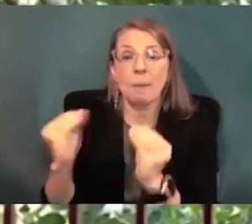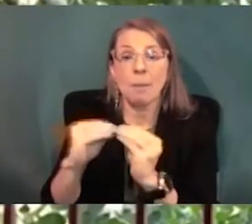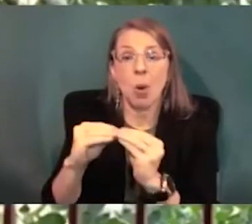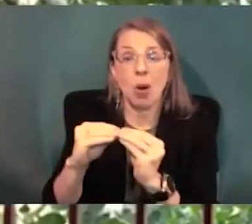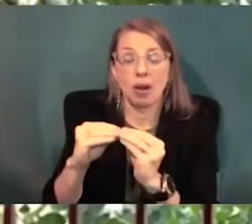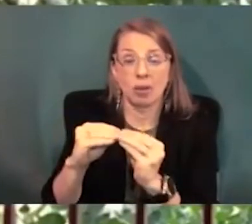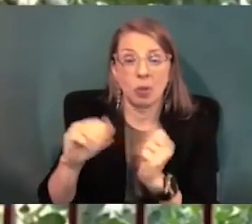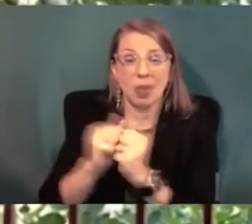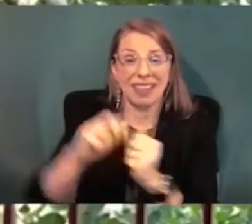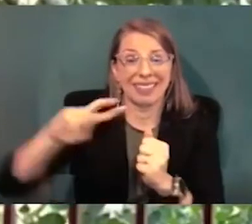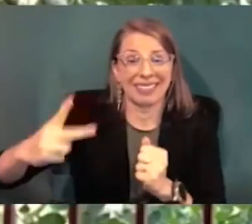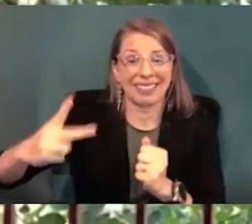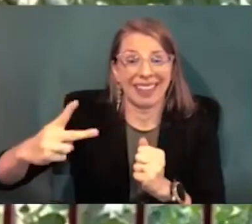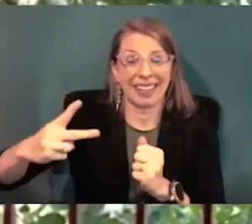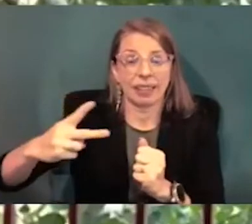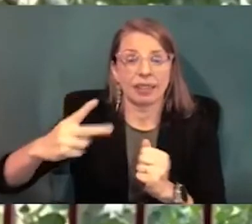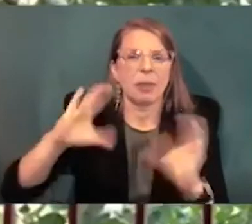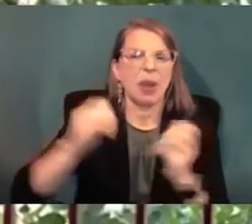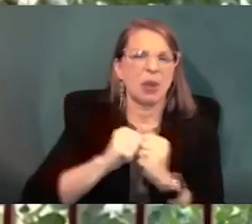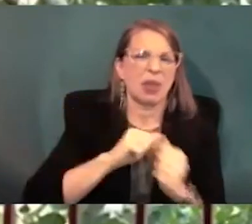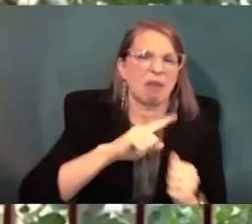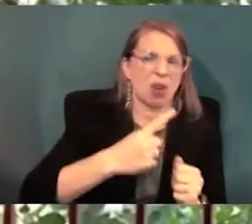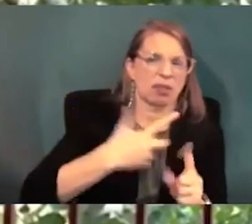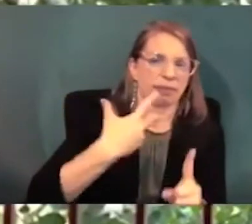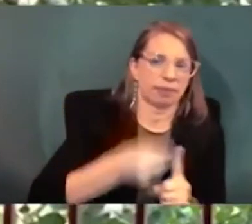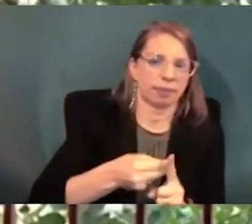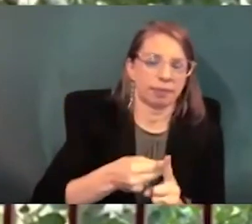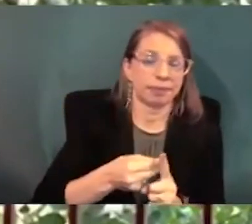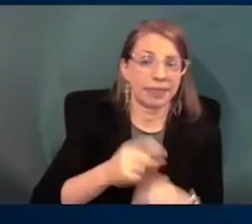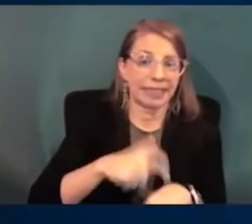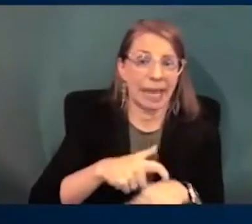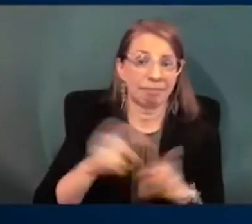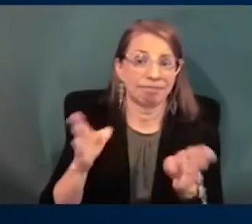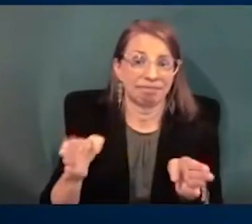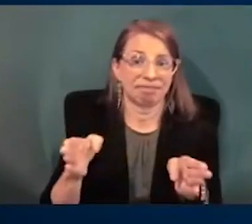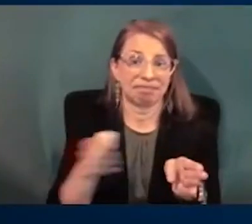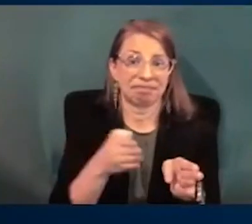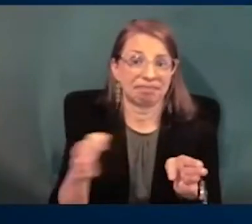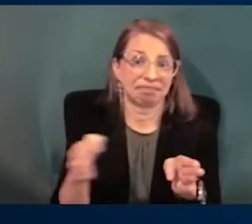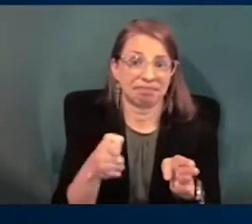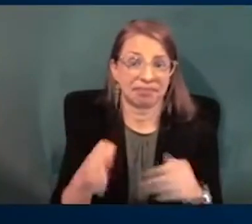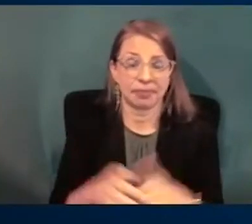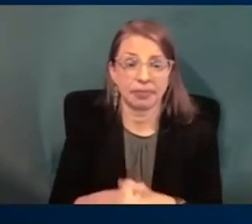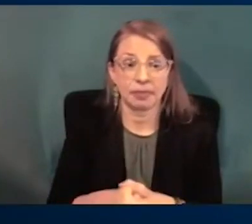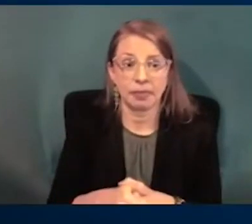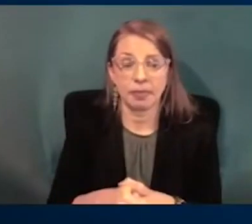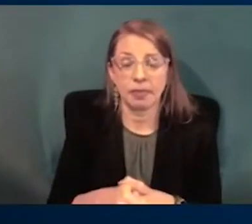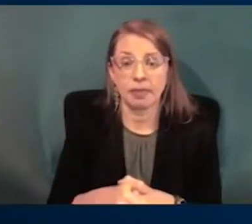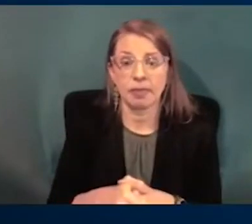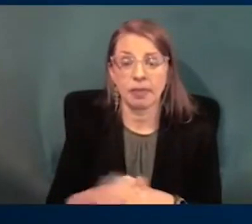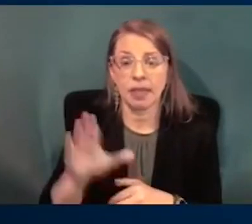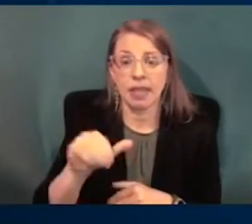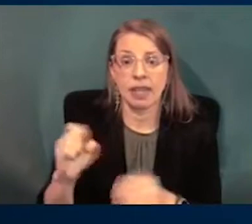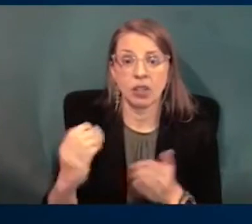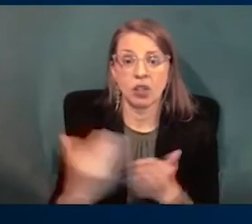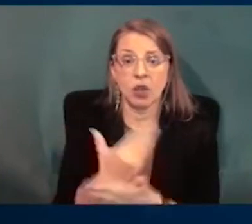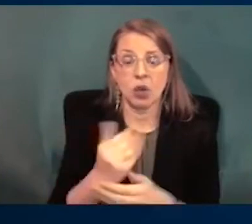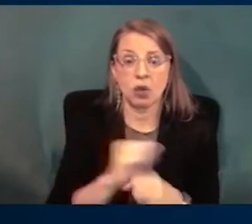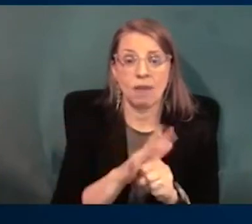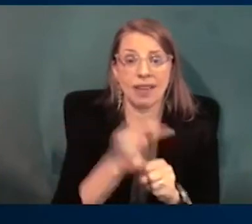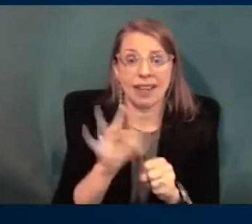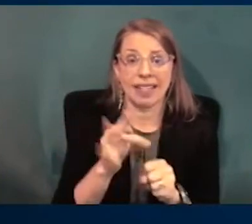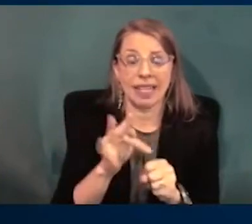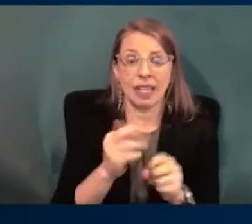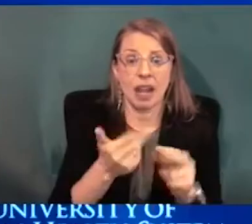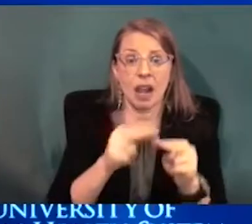first, but that would be the time frame. And just remember, the highest cases of new COVID-19 are in Missouri. That's